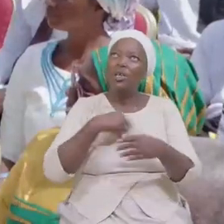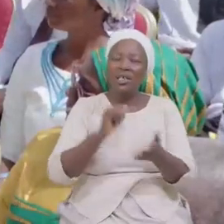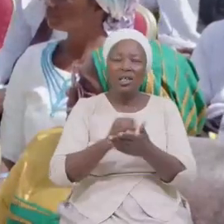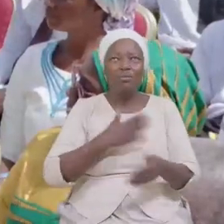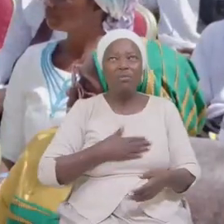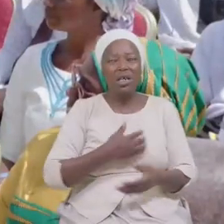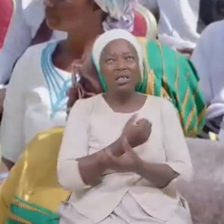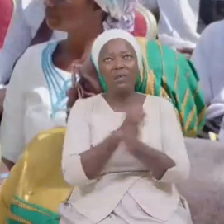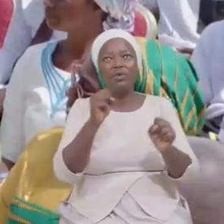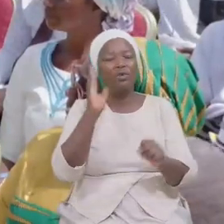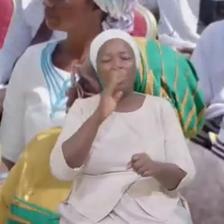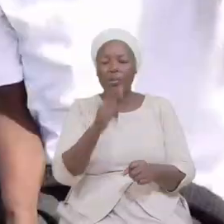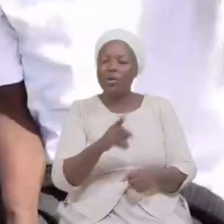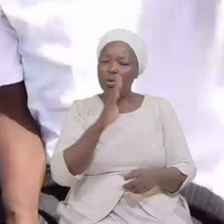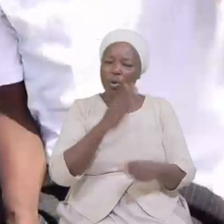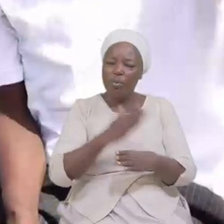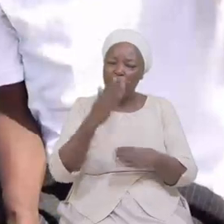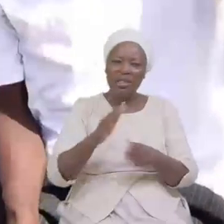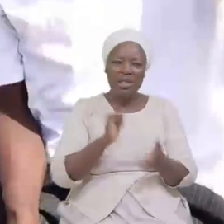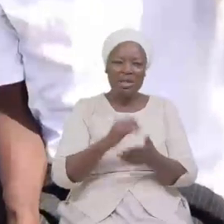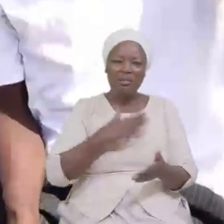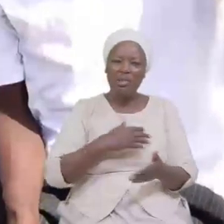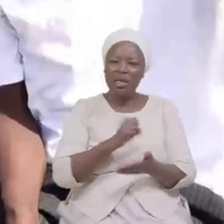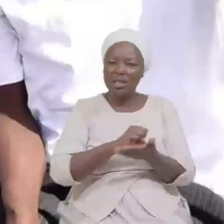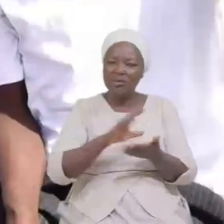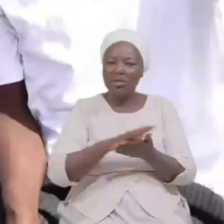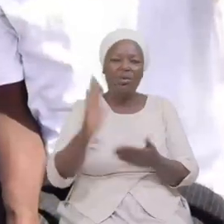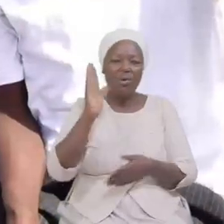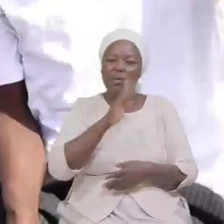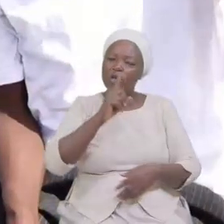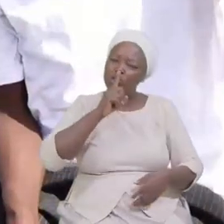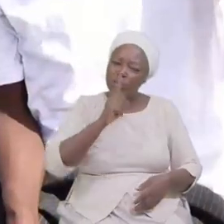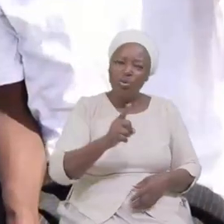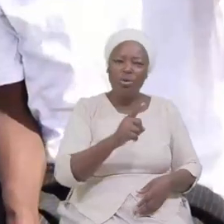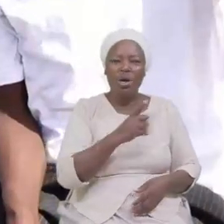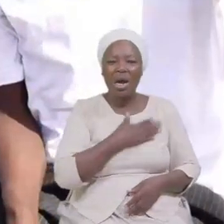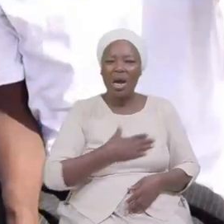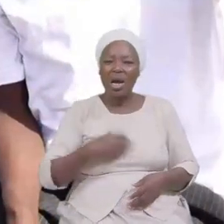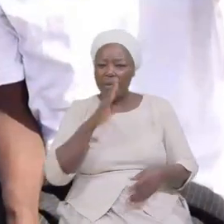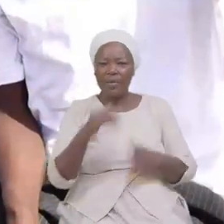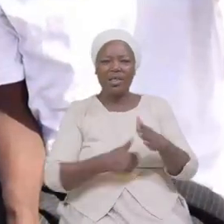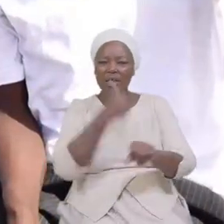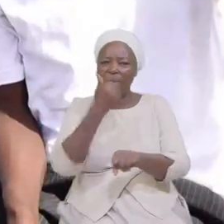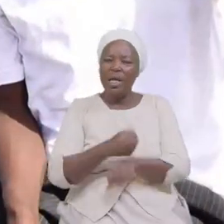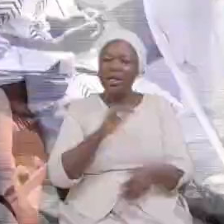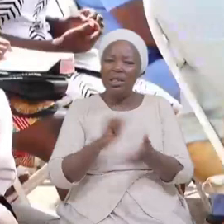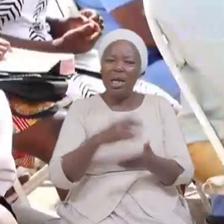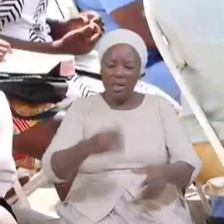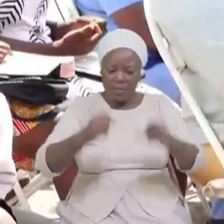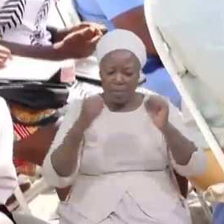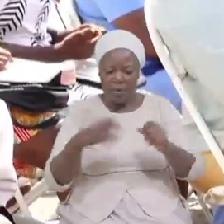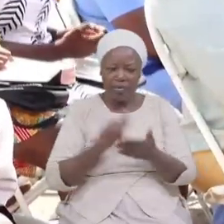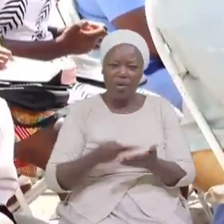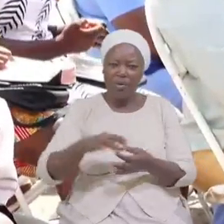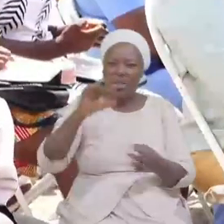and complete, that my sanctification will be real and evident, that the power of the Holy Ghost that will see